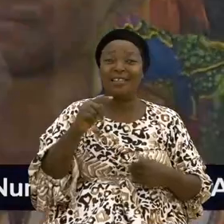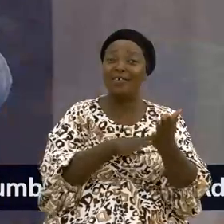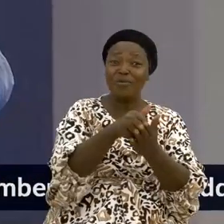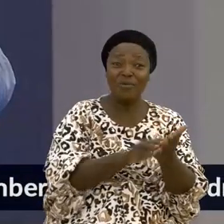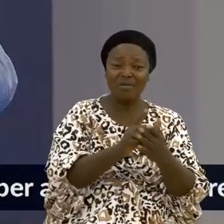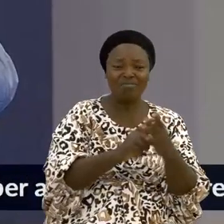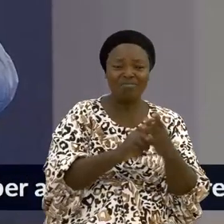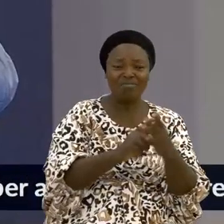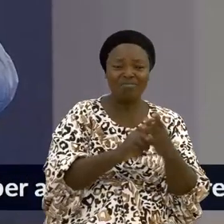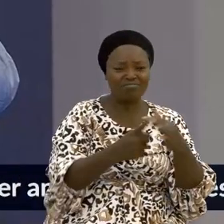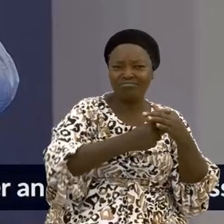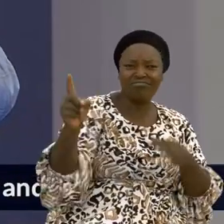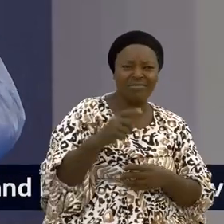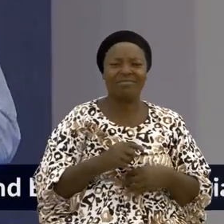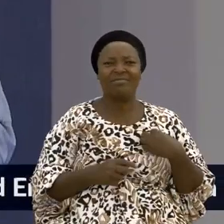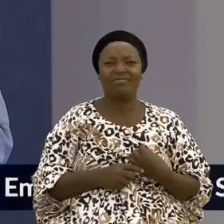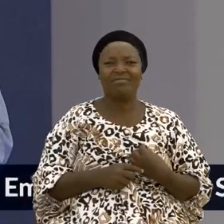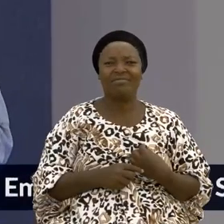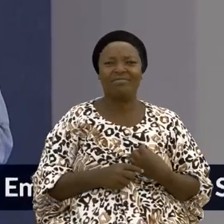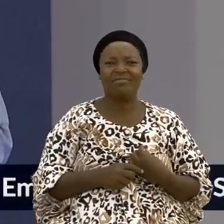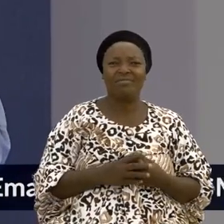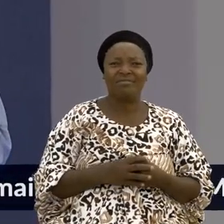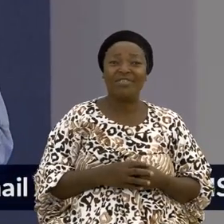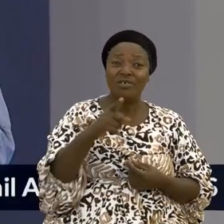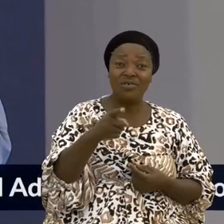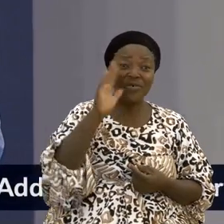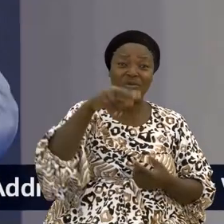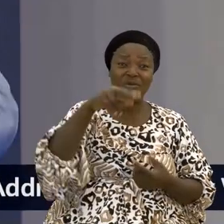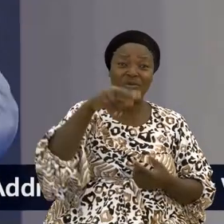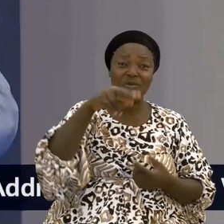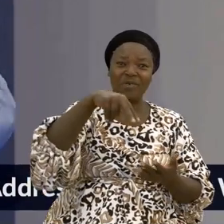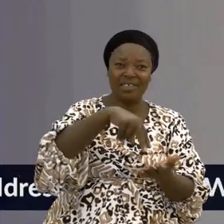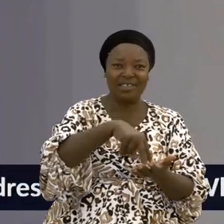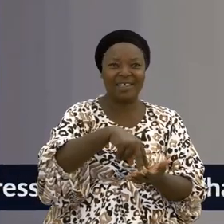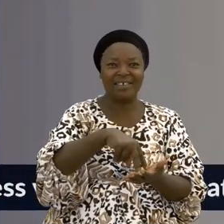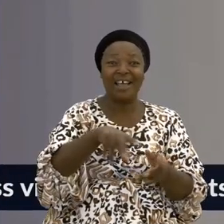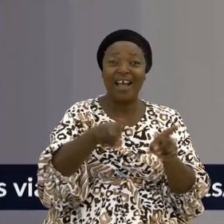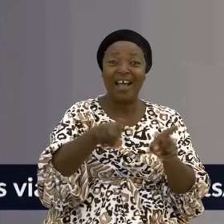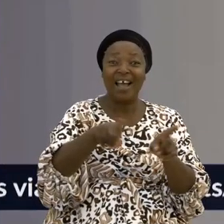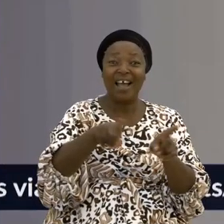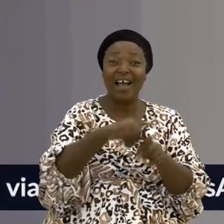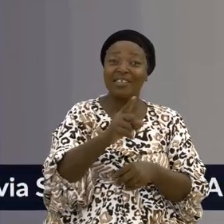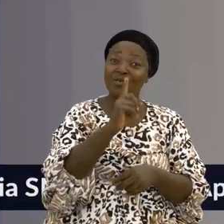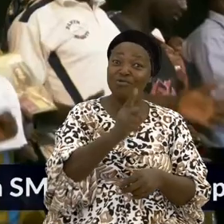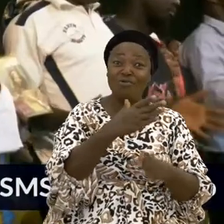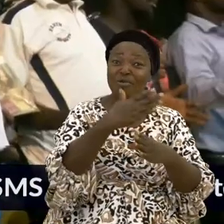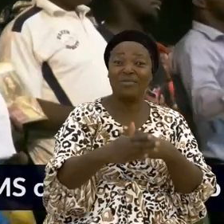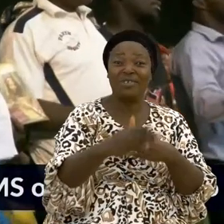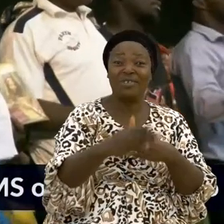will vanish away. You will stand like a real complete man.